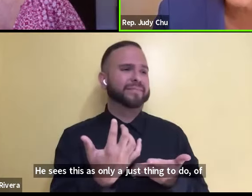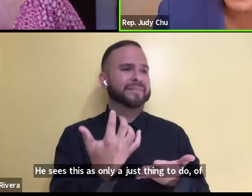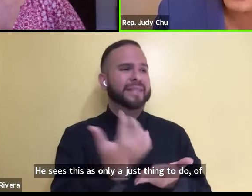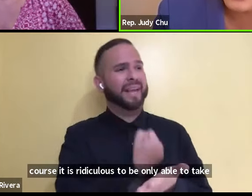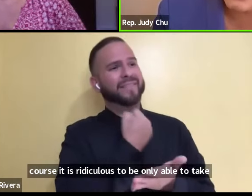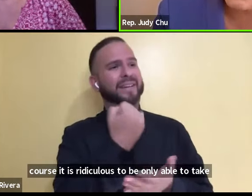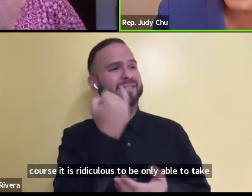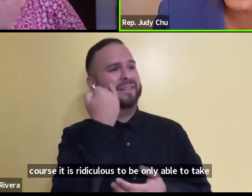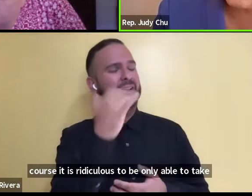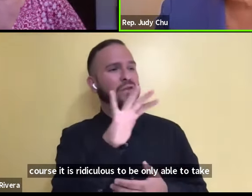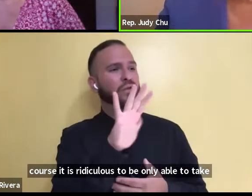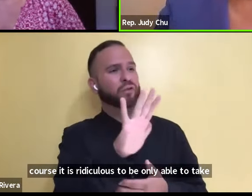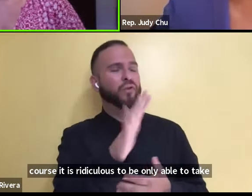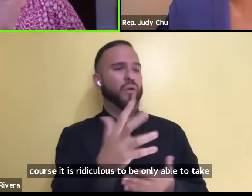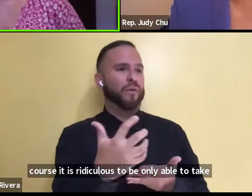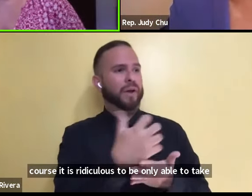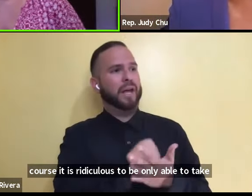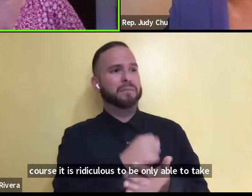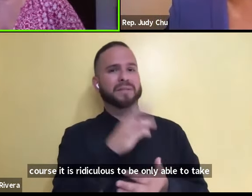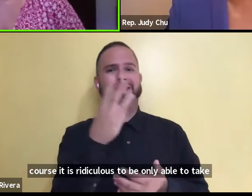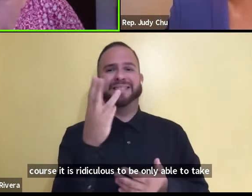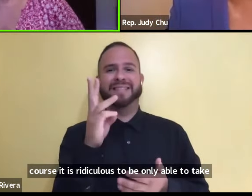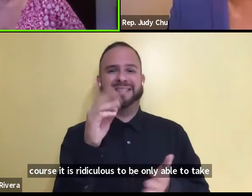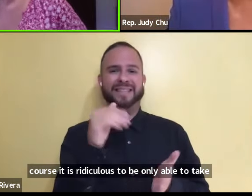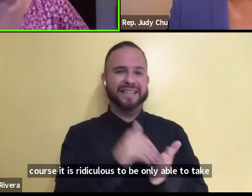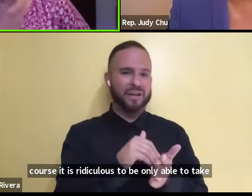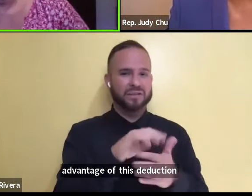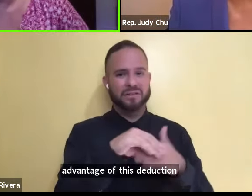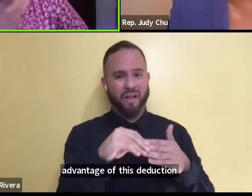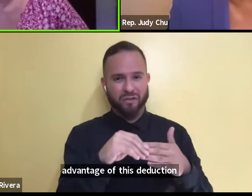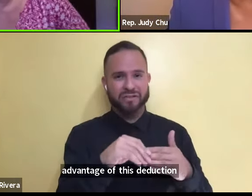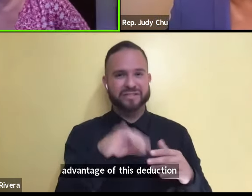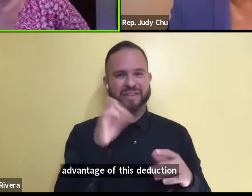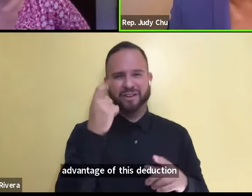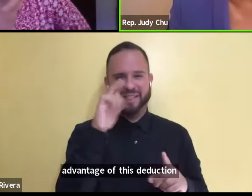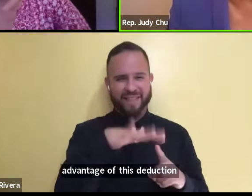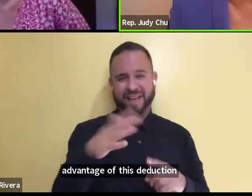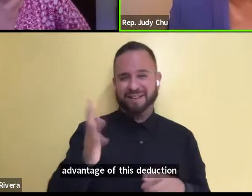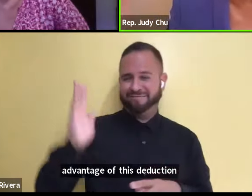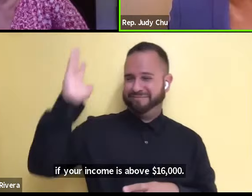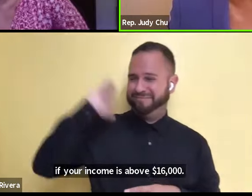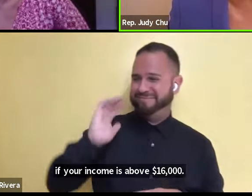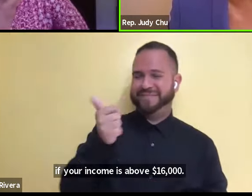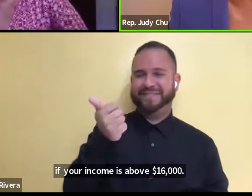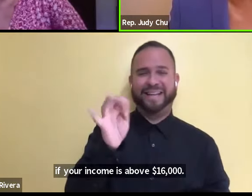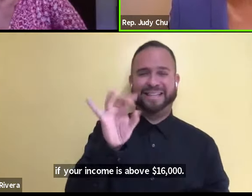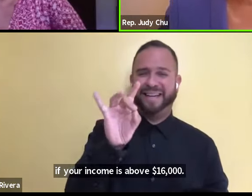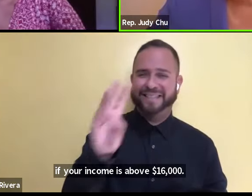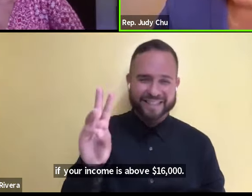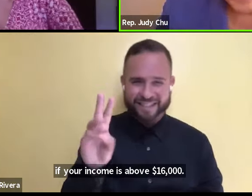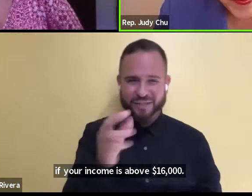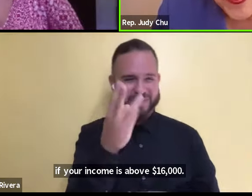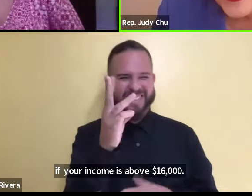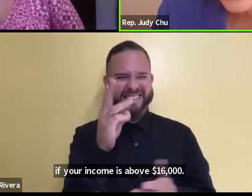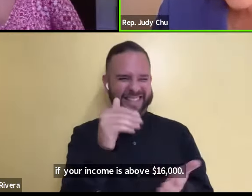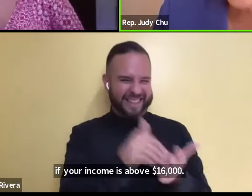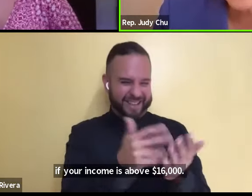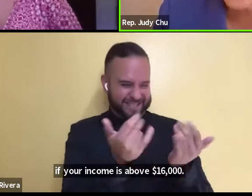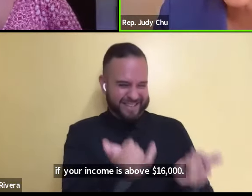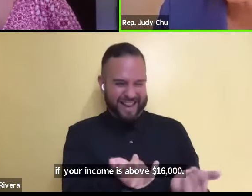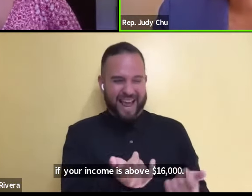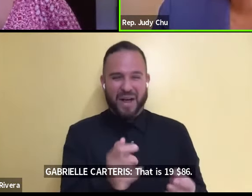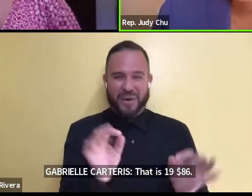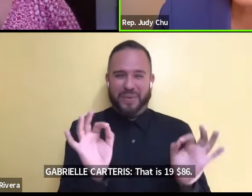is $16,000. That's $1,986. Right. I was gonna say, that's not a possible divide, right?